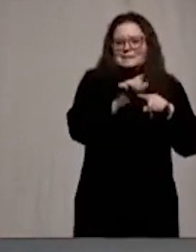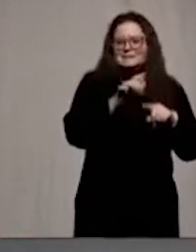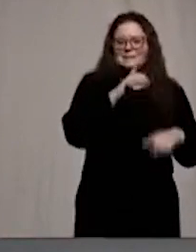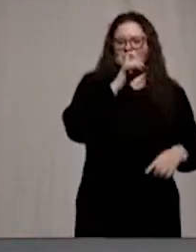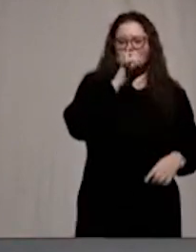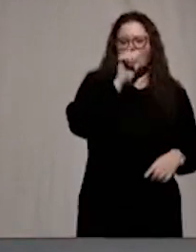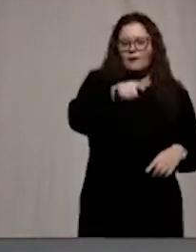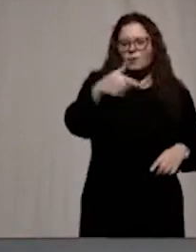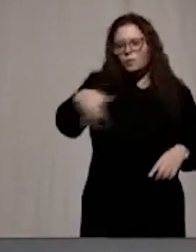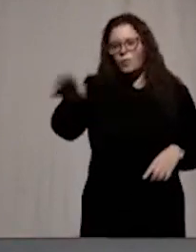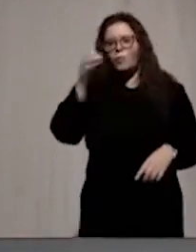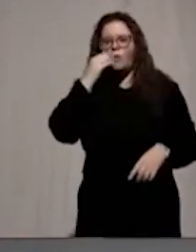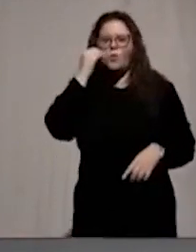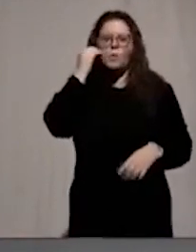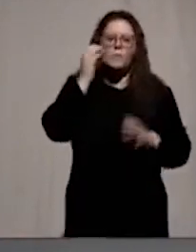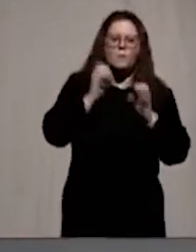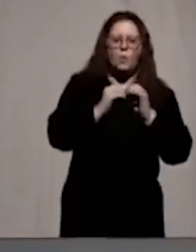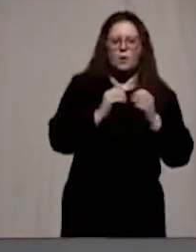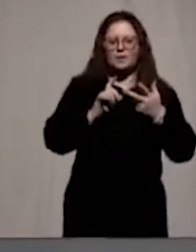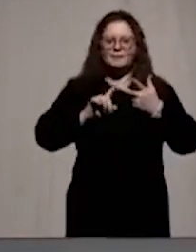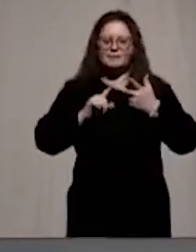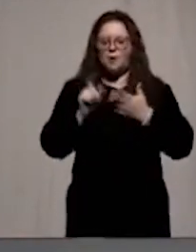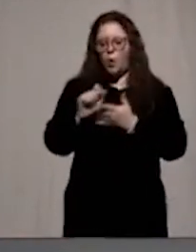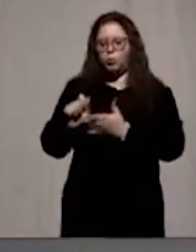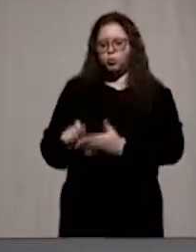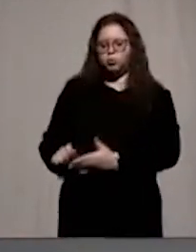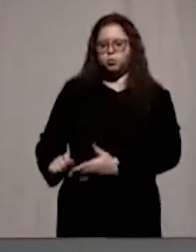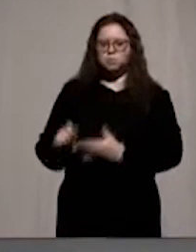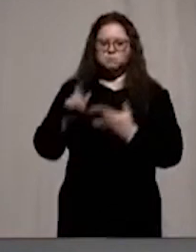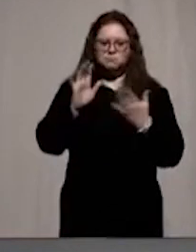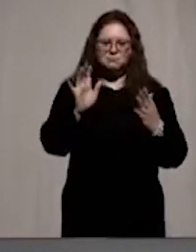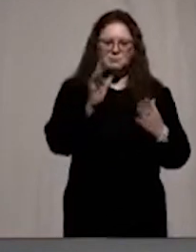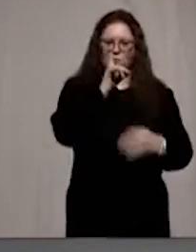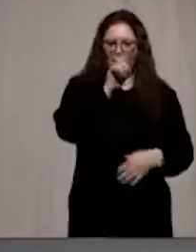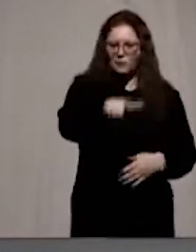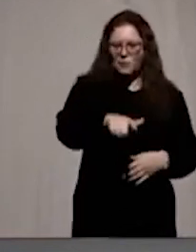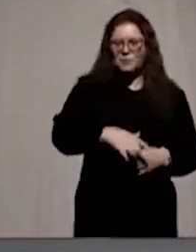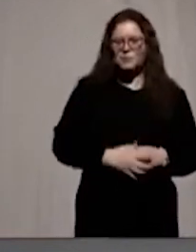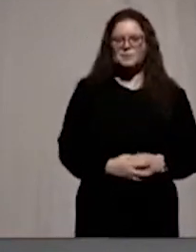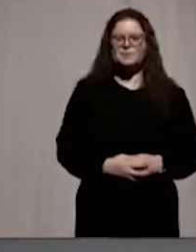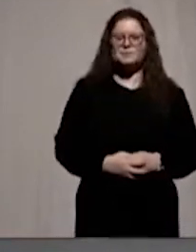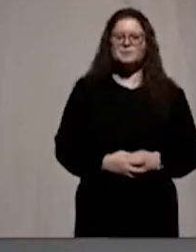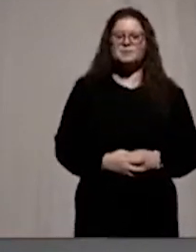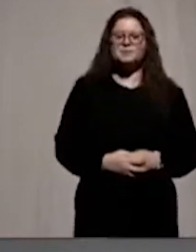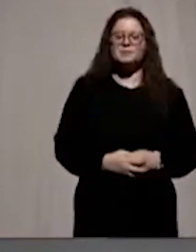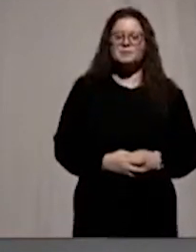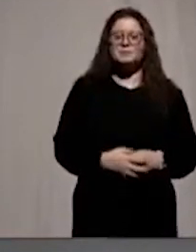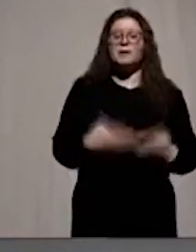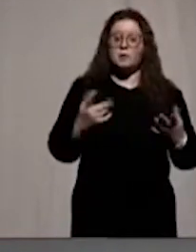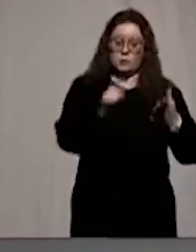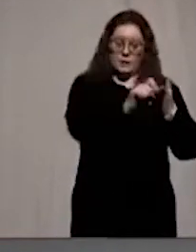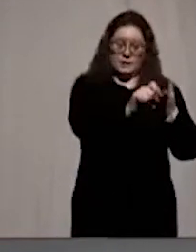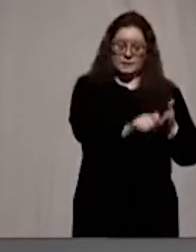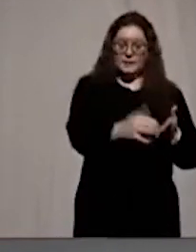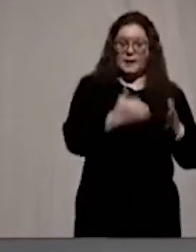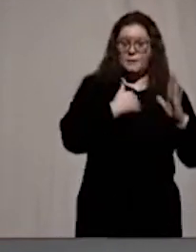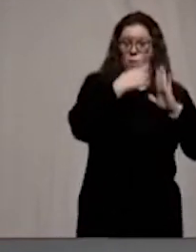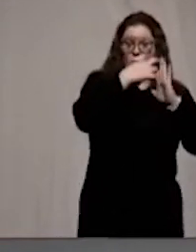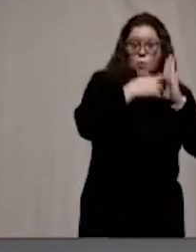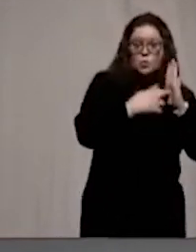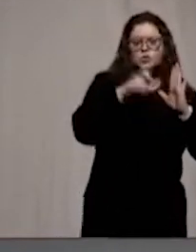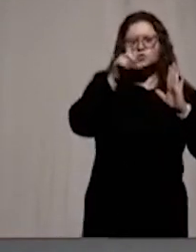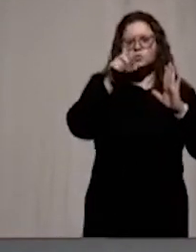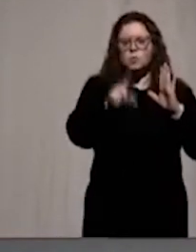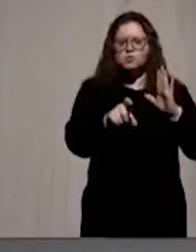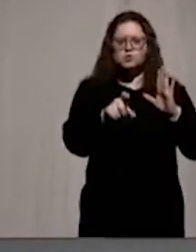to go home and write more tongue twisters or anything like that. But when you start thinking about writing as if it does have rules, as if it's supposed to sound and look a certain